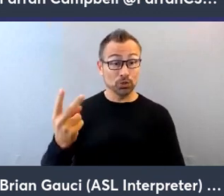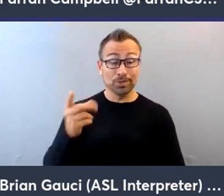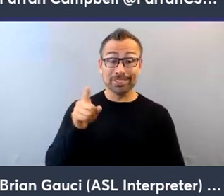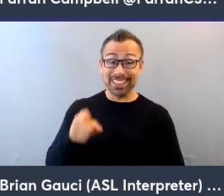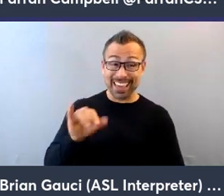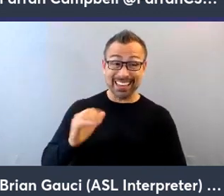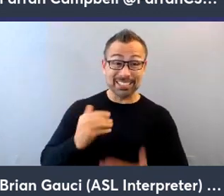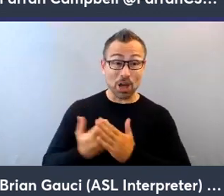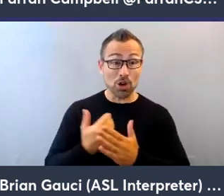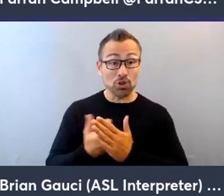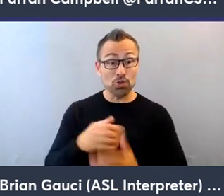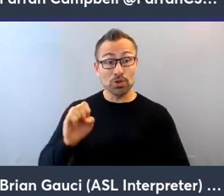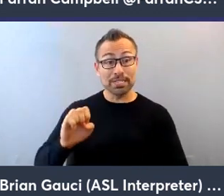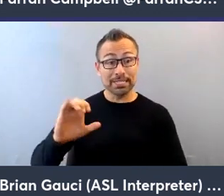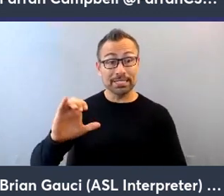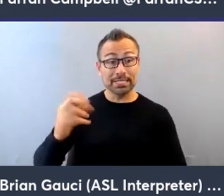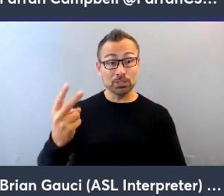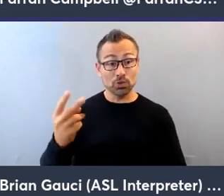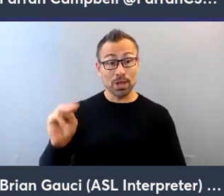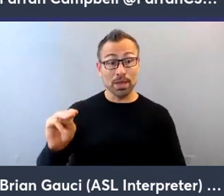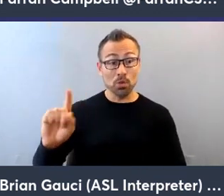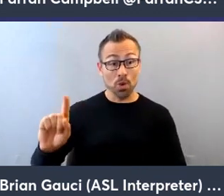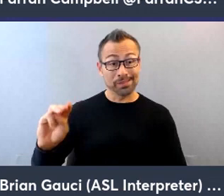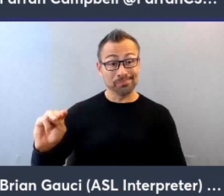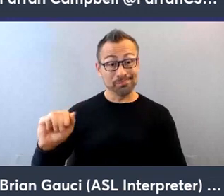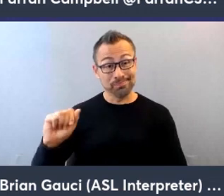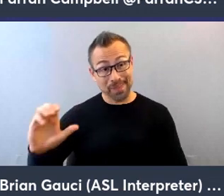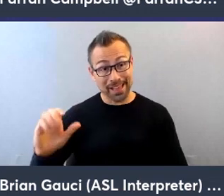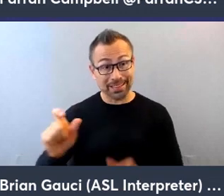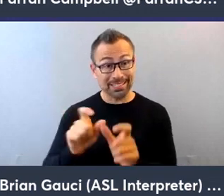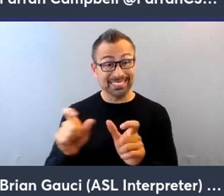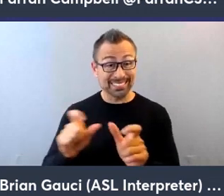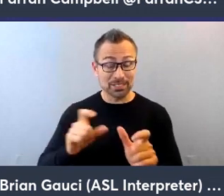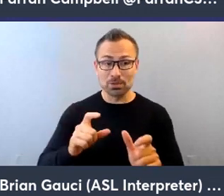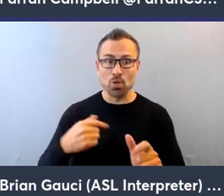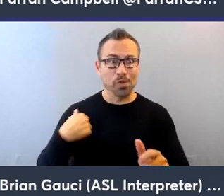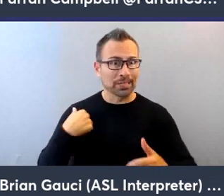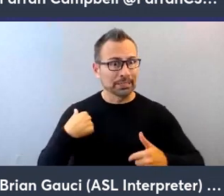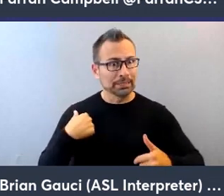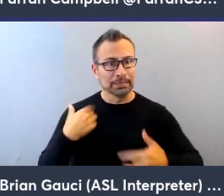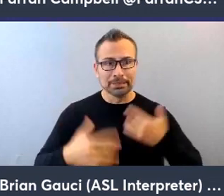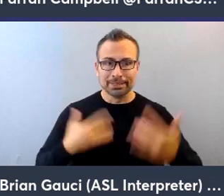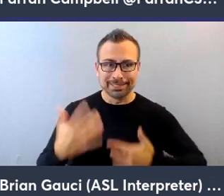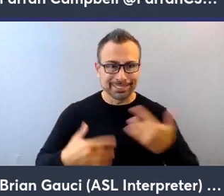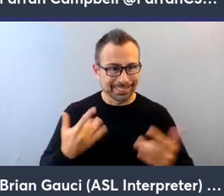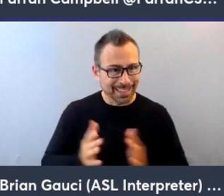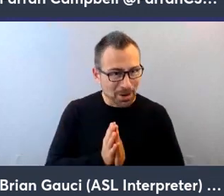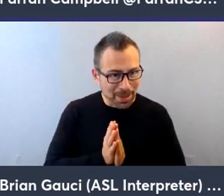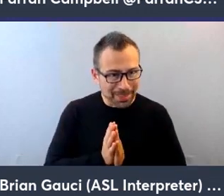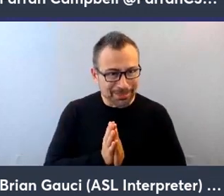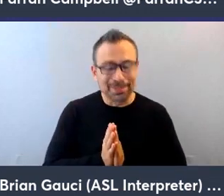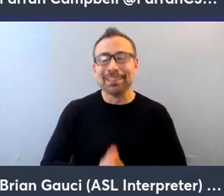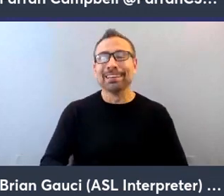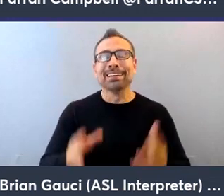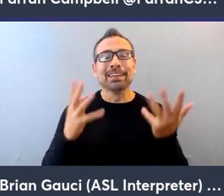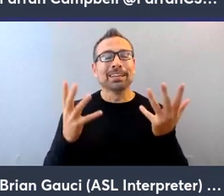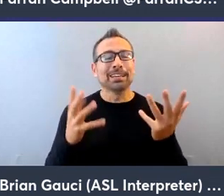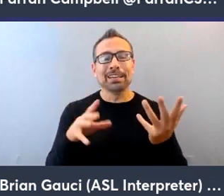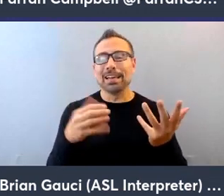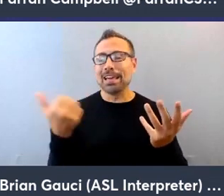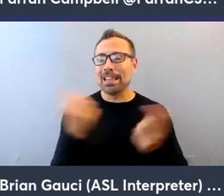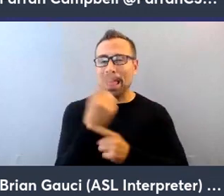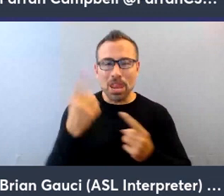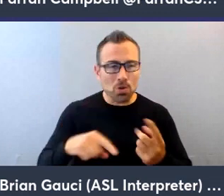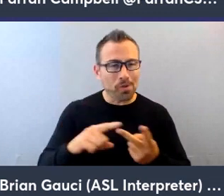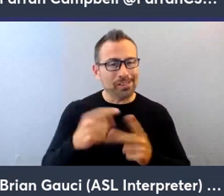Mac instances. We're really excited about them, and we'd love for anyone and everyone to